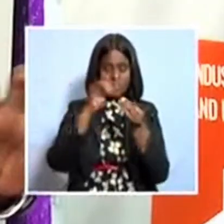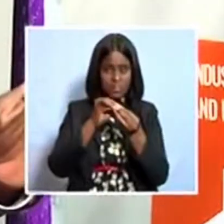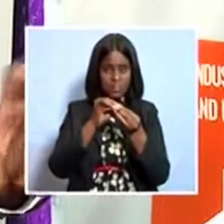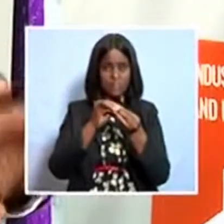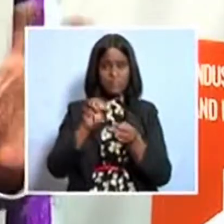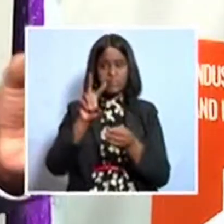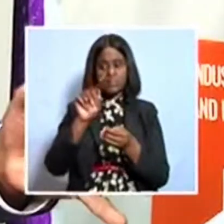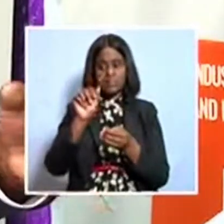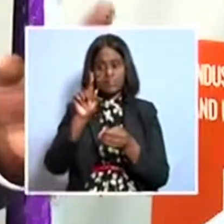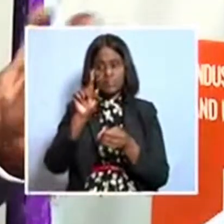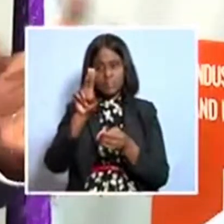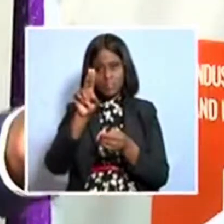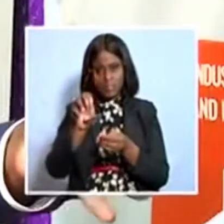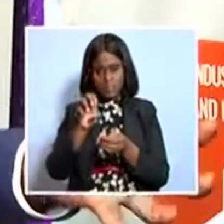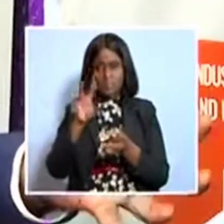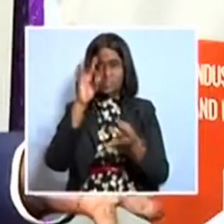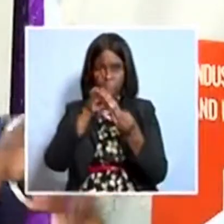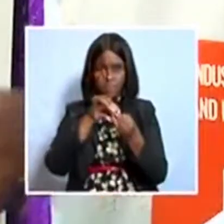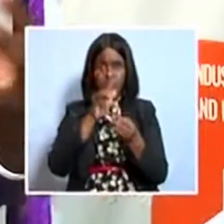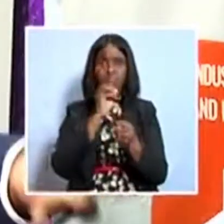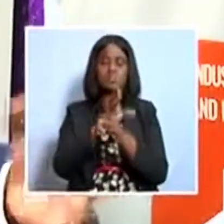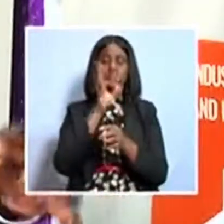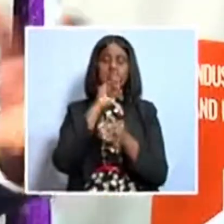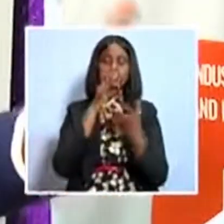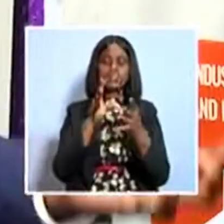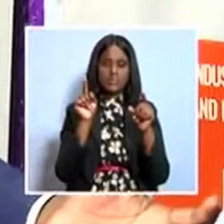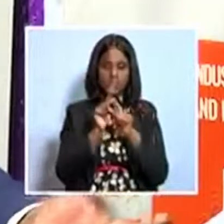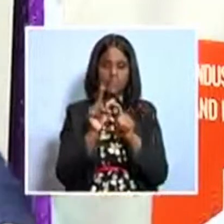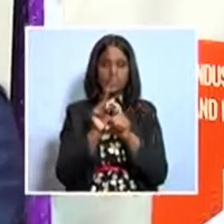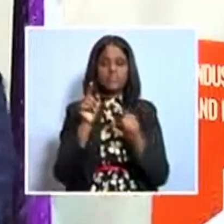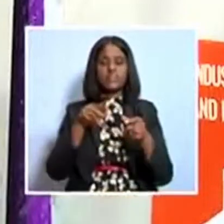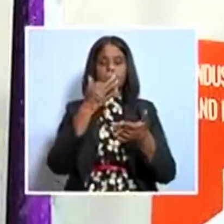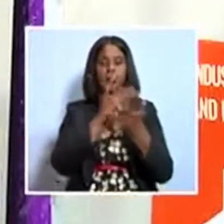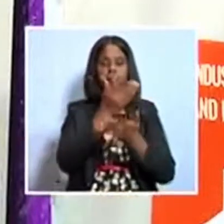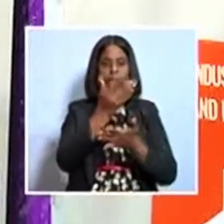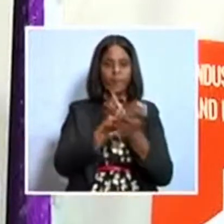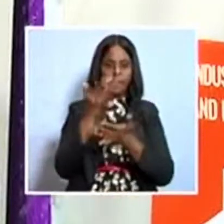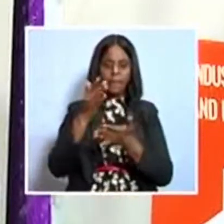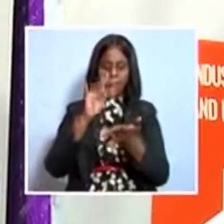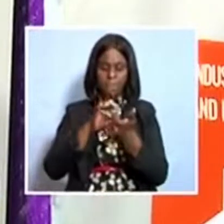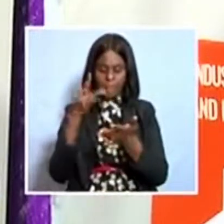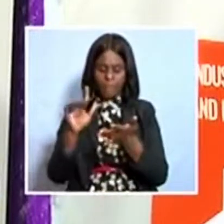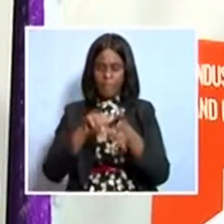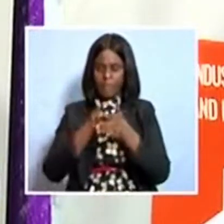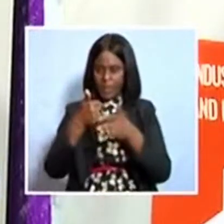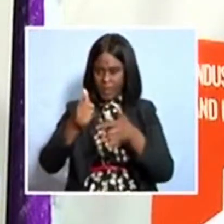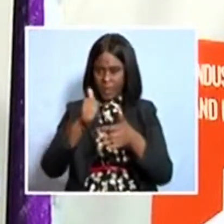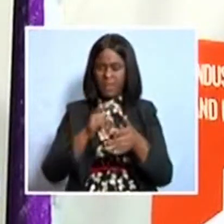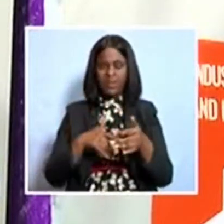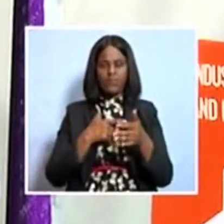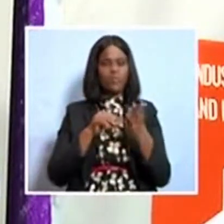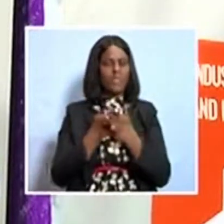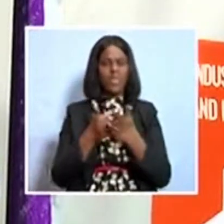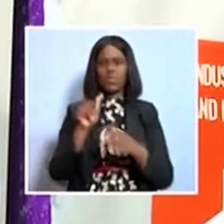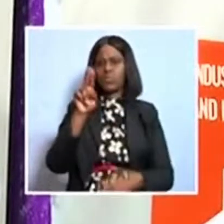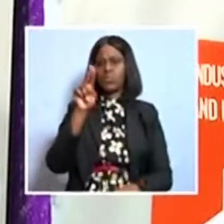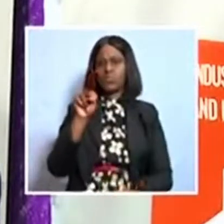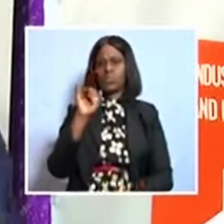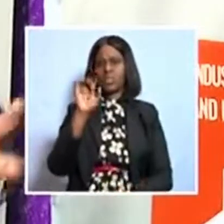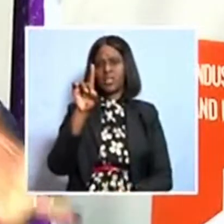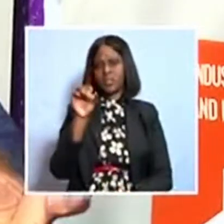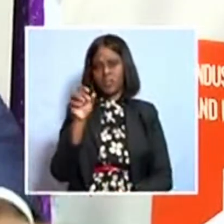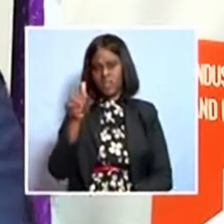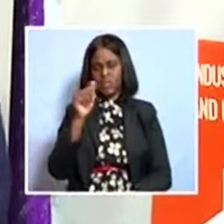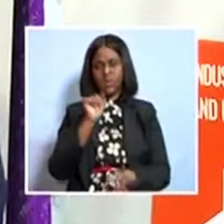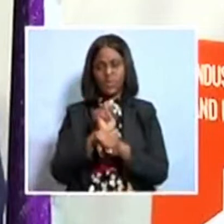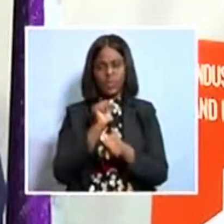value added already, and we start buying at a higher price. How does that make you feel as UNIDO operating?